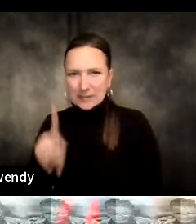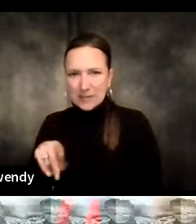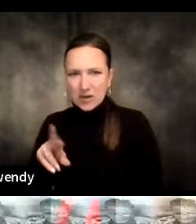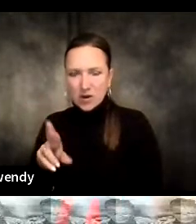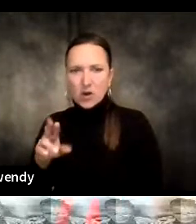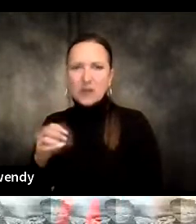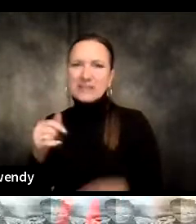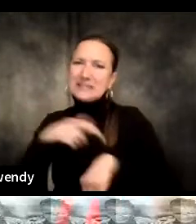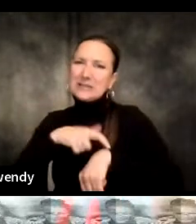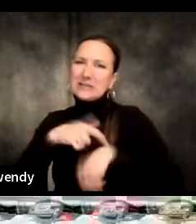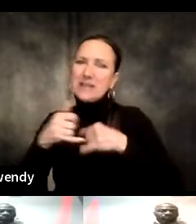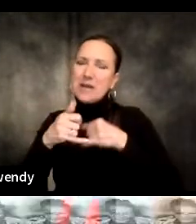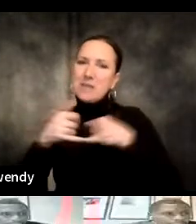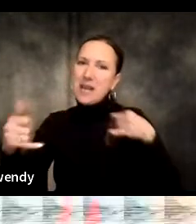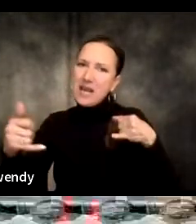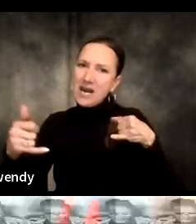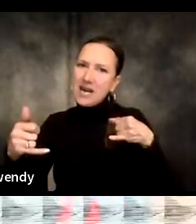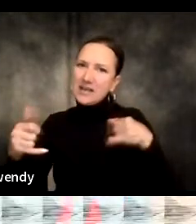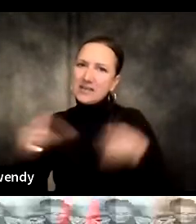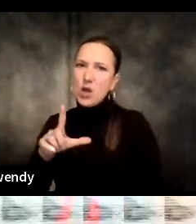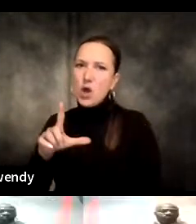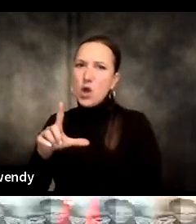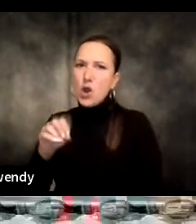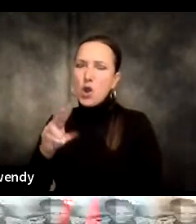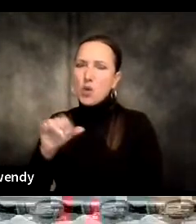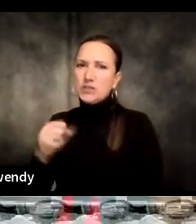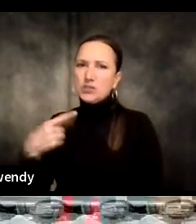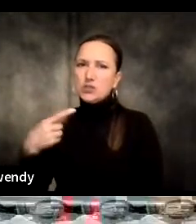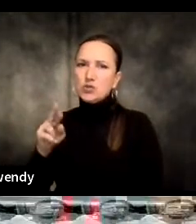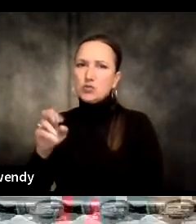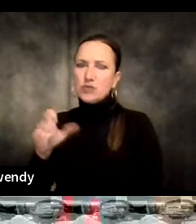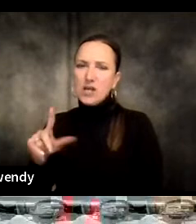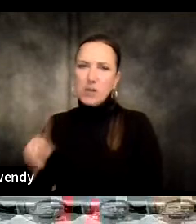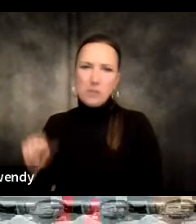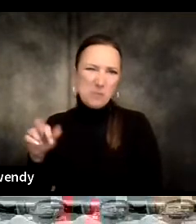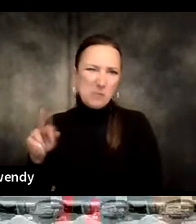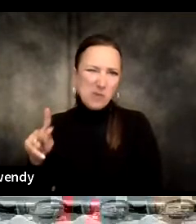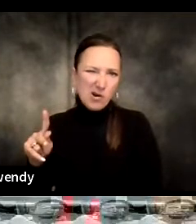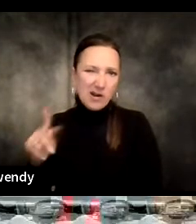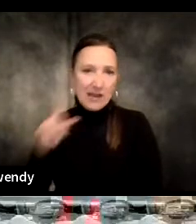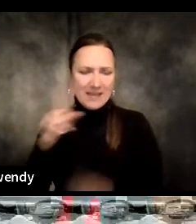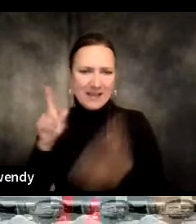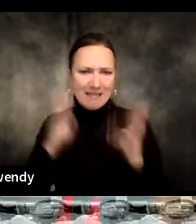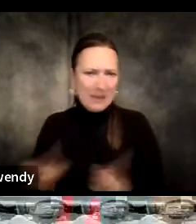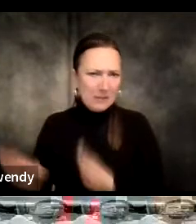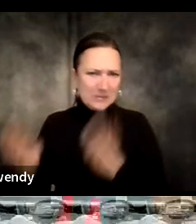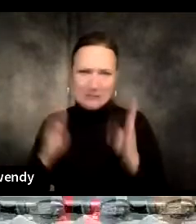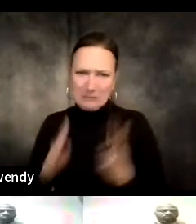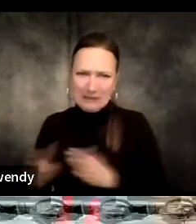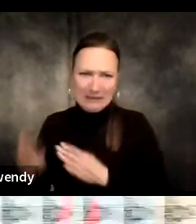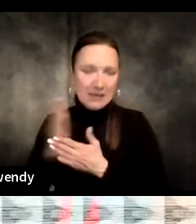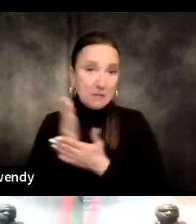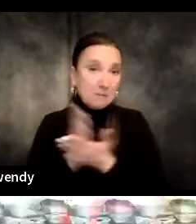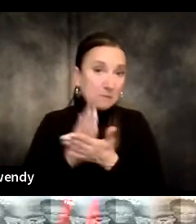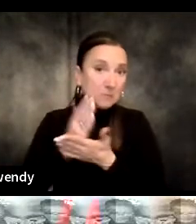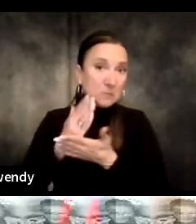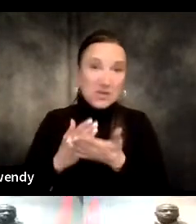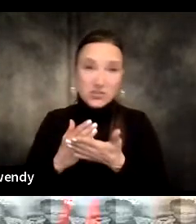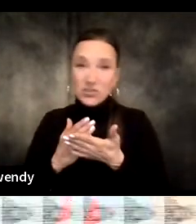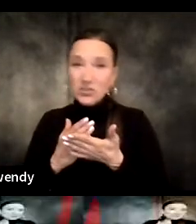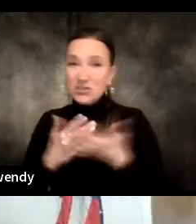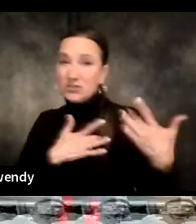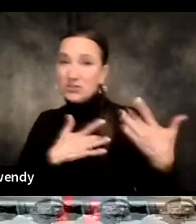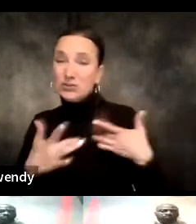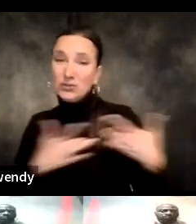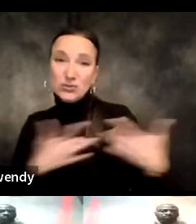timeline for DPR to acquire Lewis Crow Park? My understanding that was the plan, but I don't know if there was any budgetary